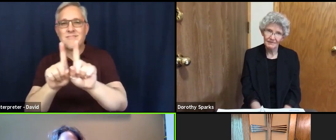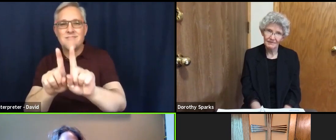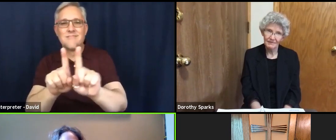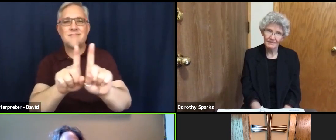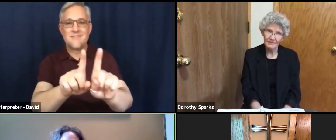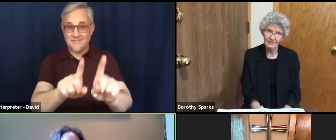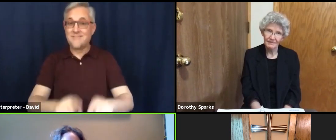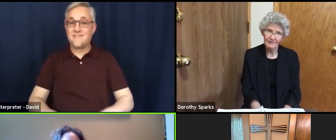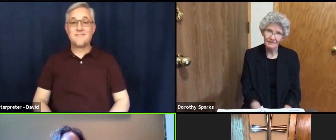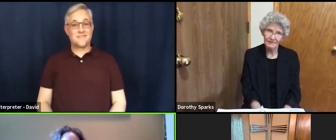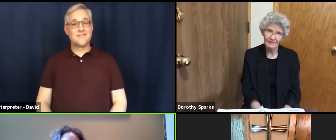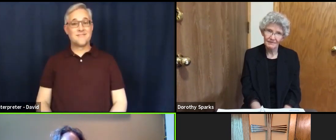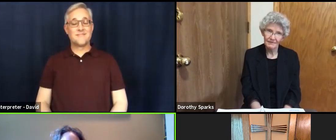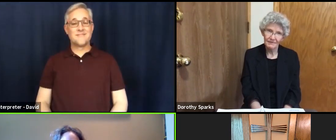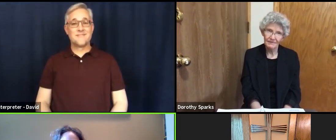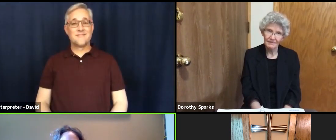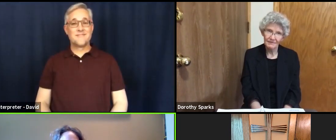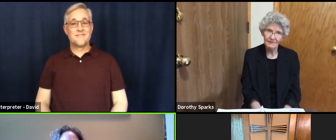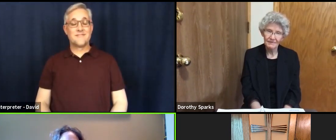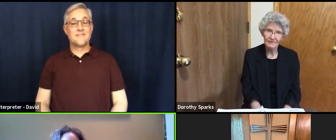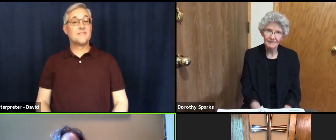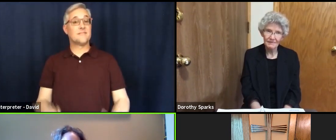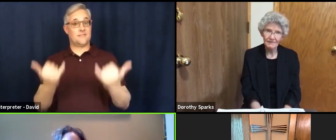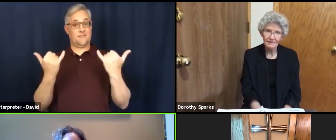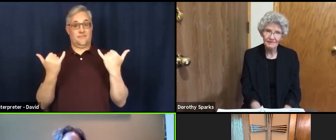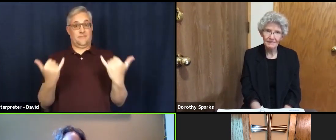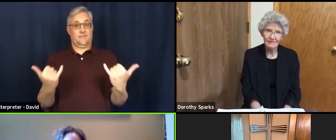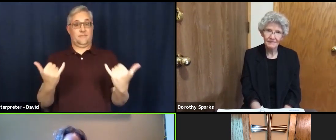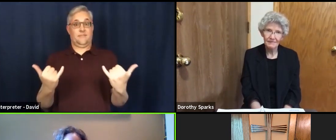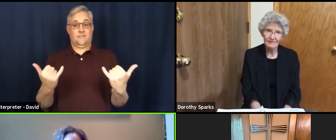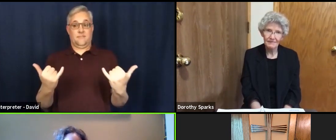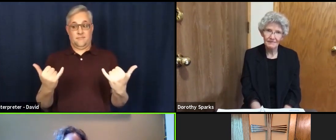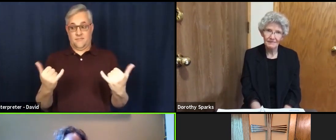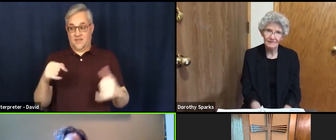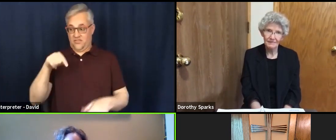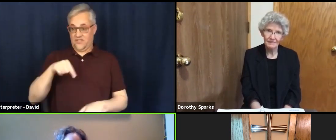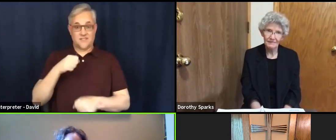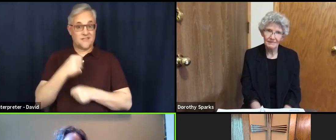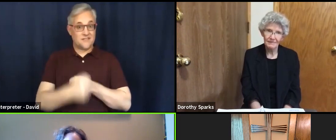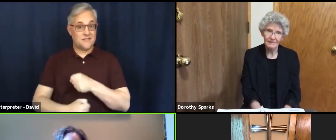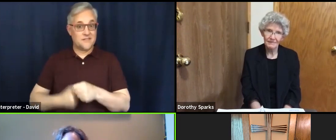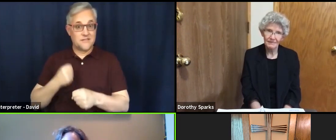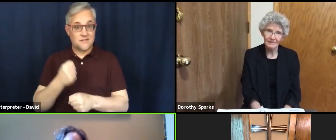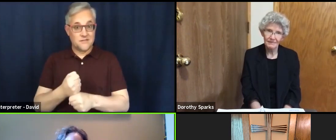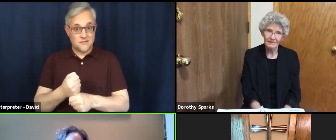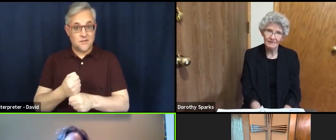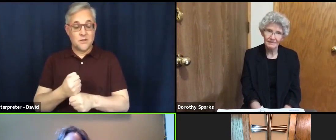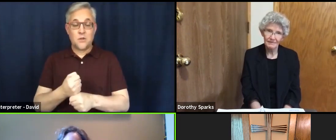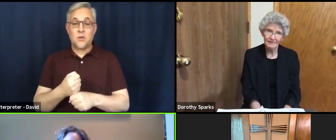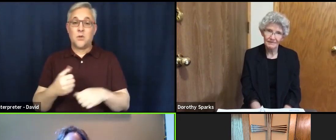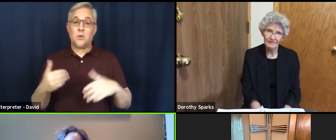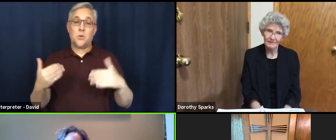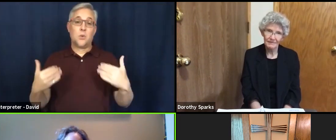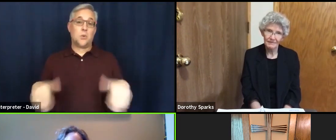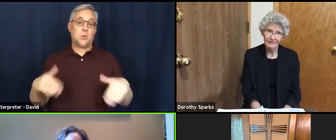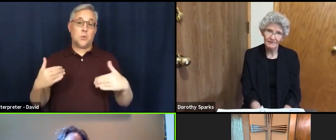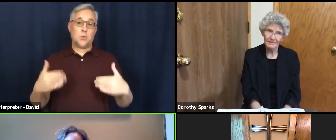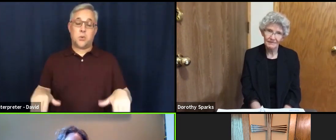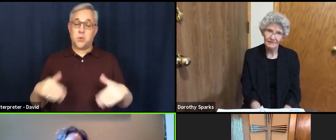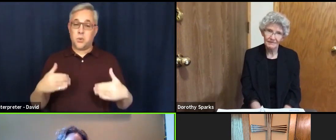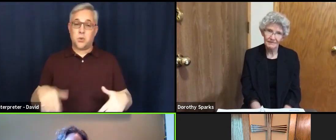And at this particular time, this particular year, our lives really